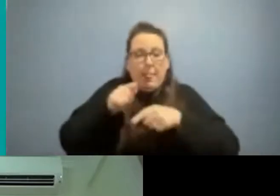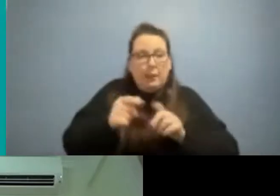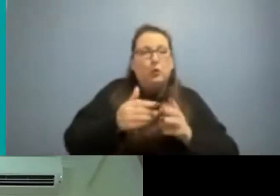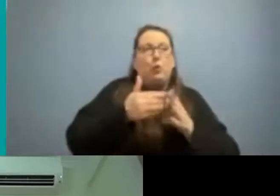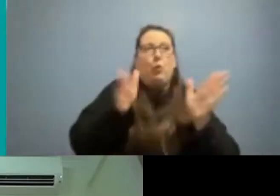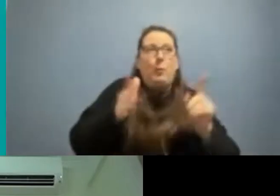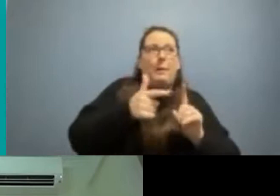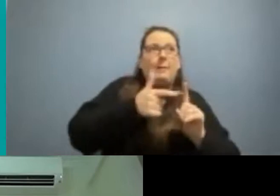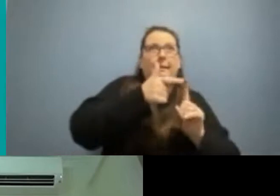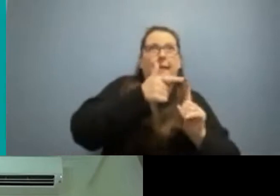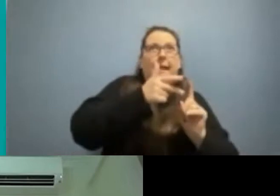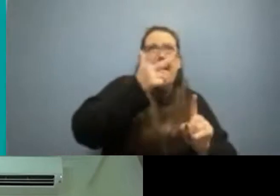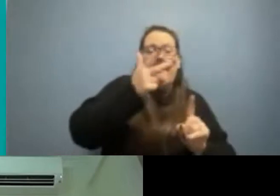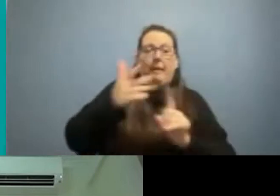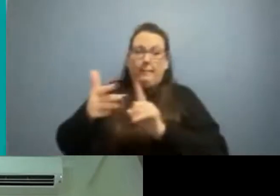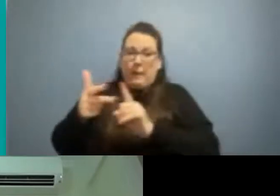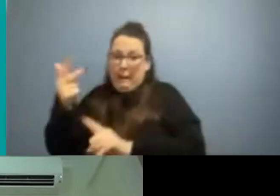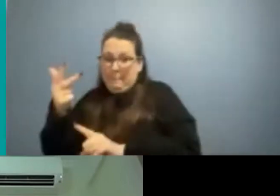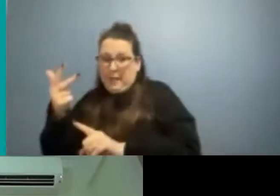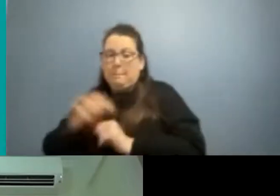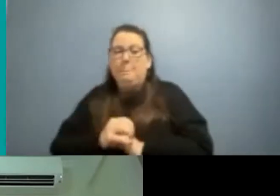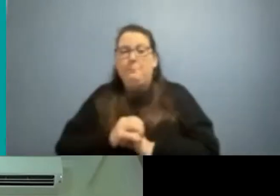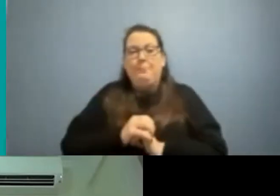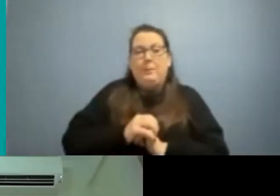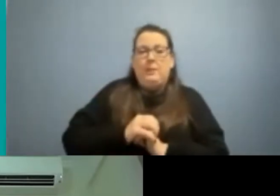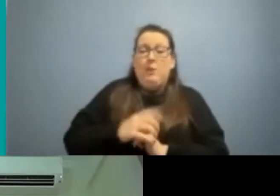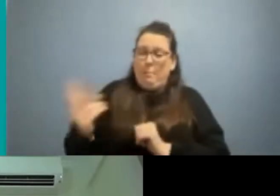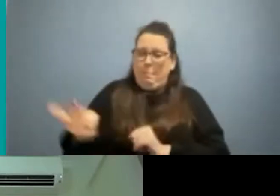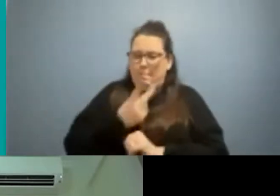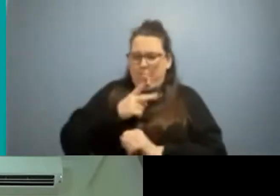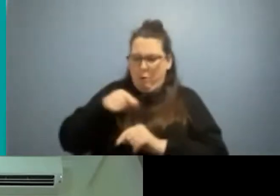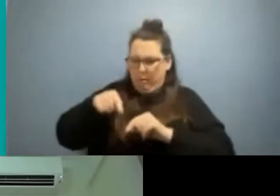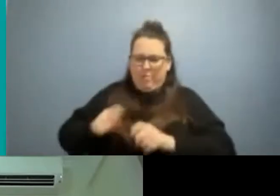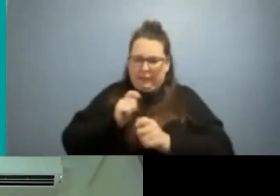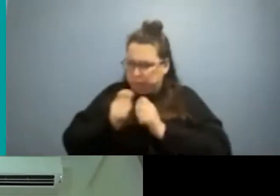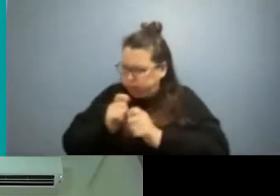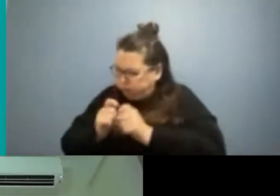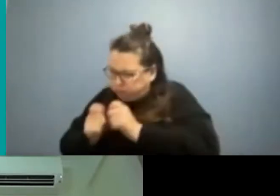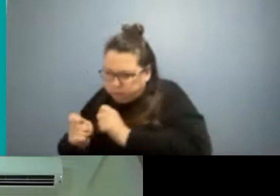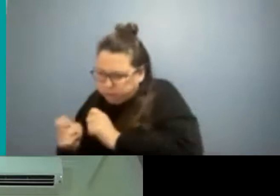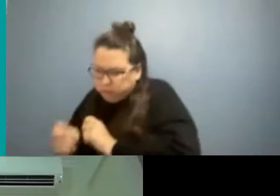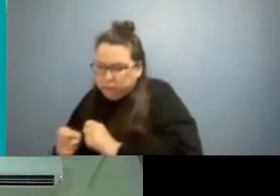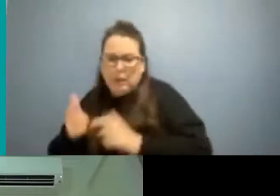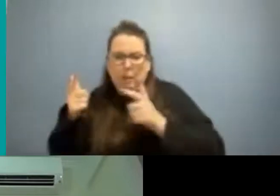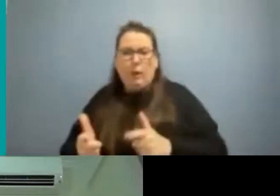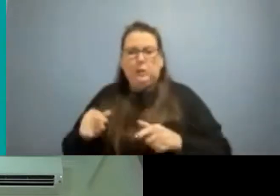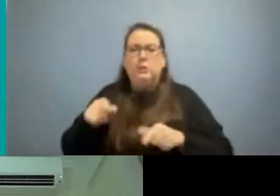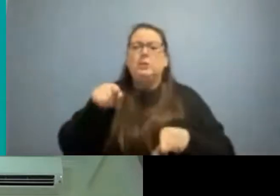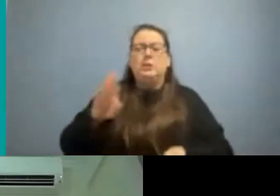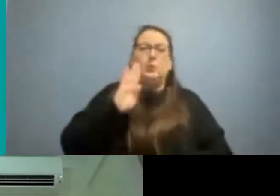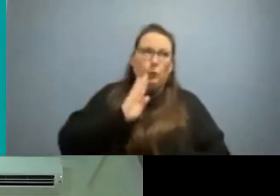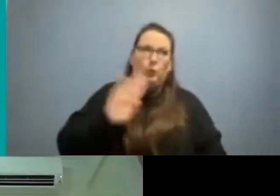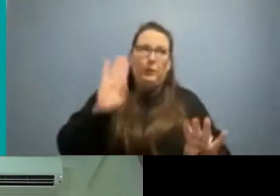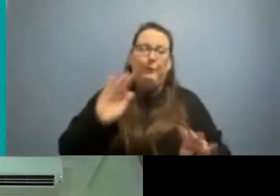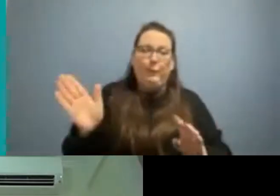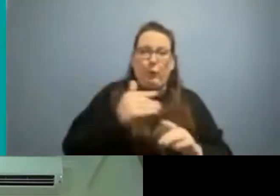8 p.m. Both sites have done record numbers of tests over this last week, and it's been an incredible effort from